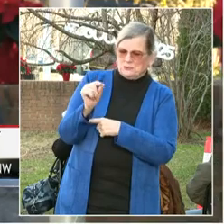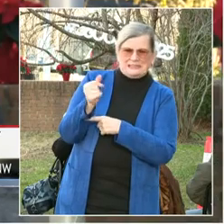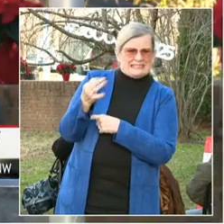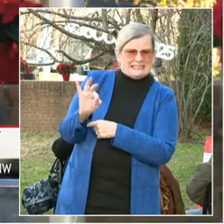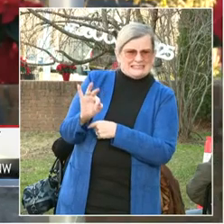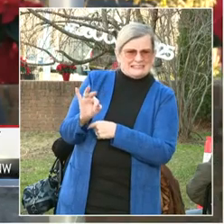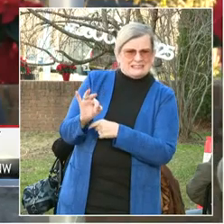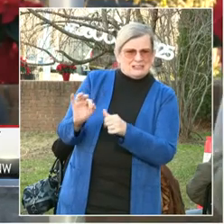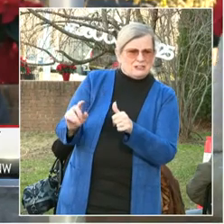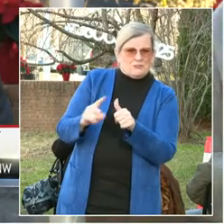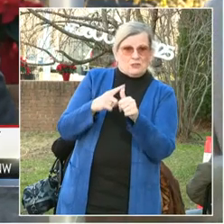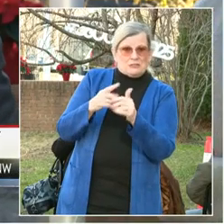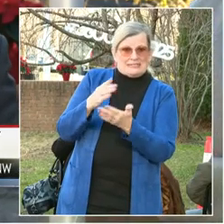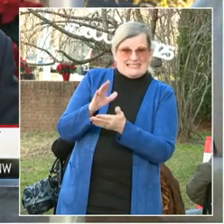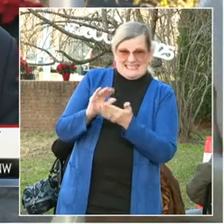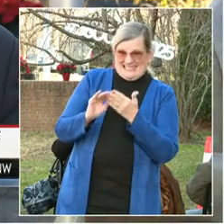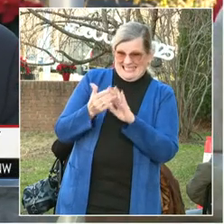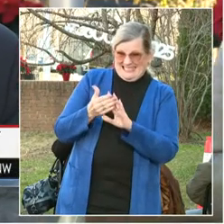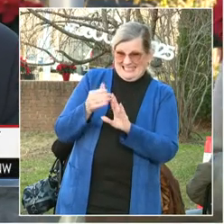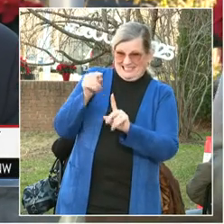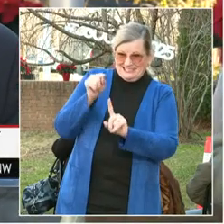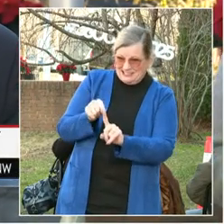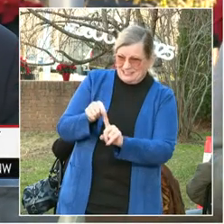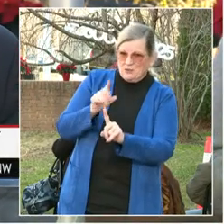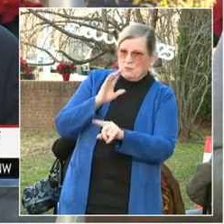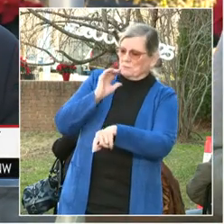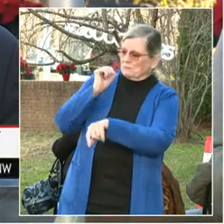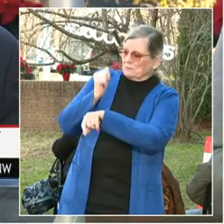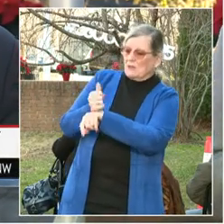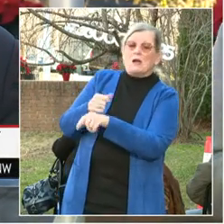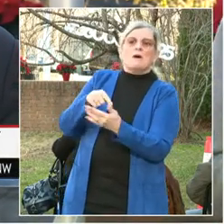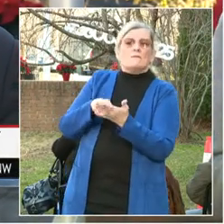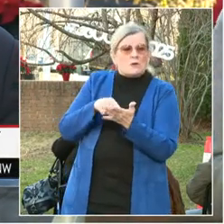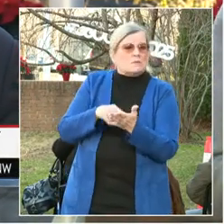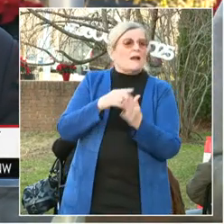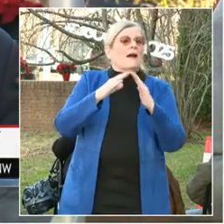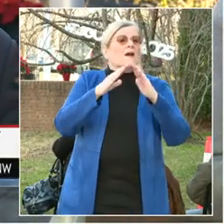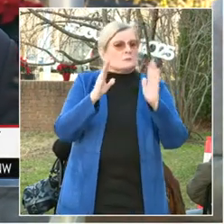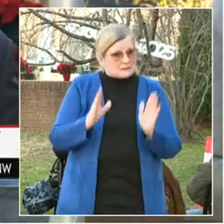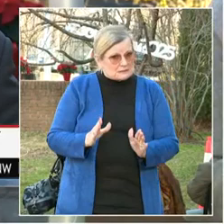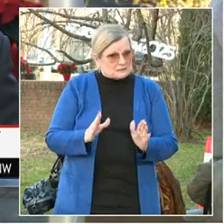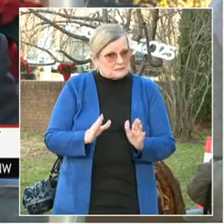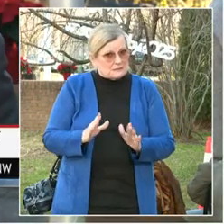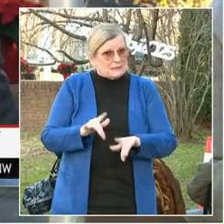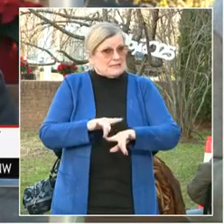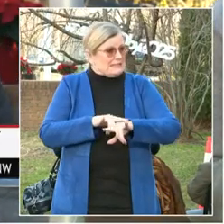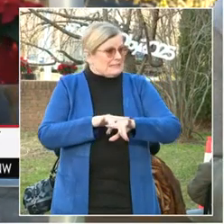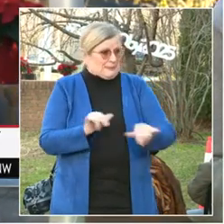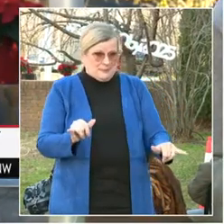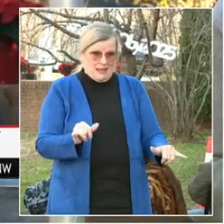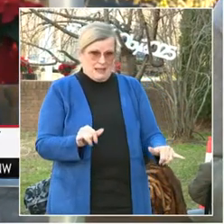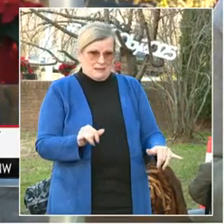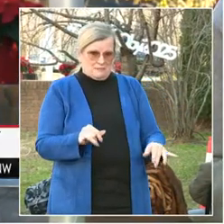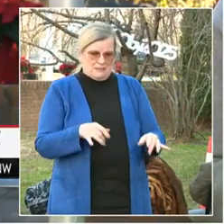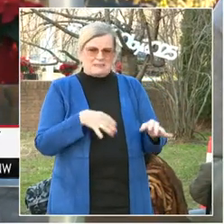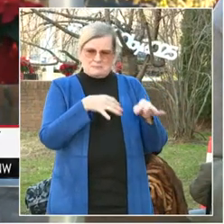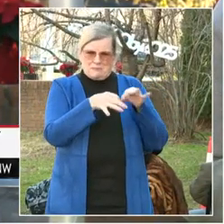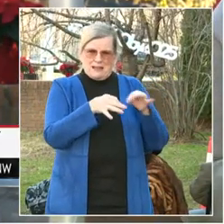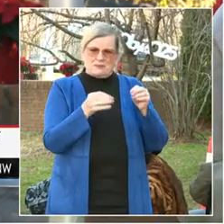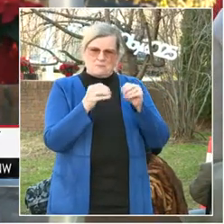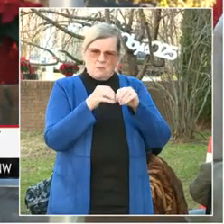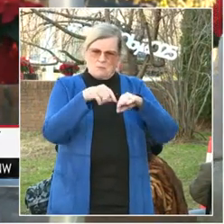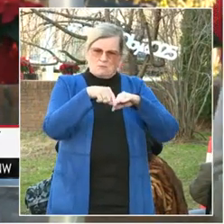by neighborhood for the creation of affordable housing. And within that, she also laid out that we wanted to